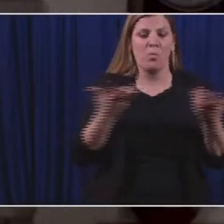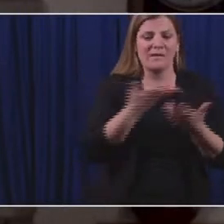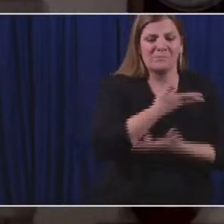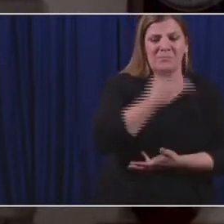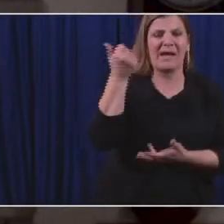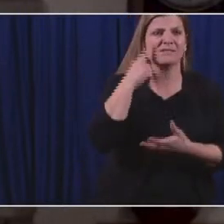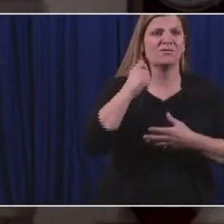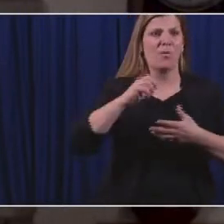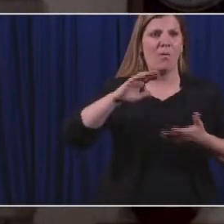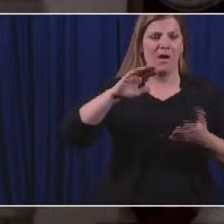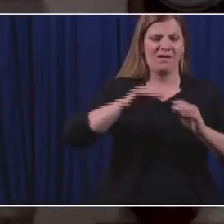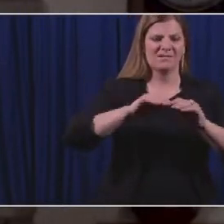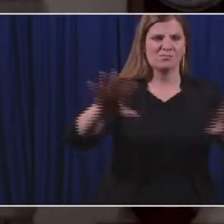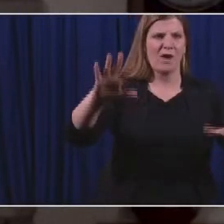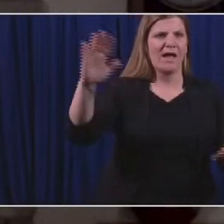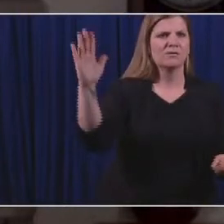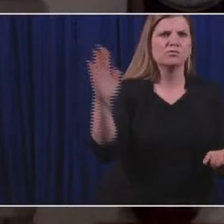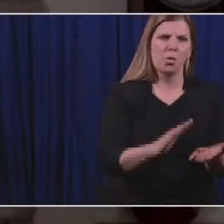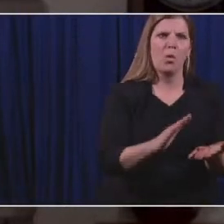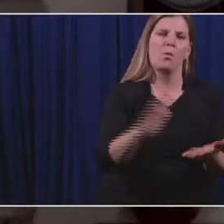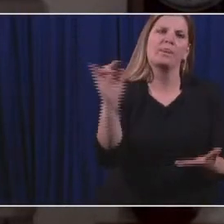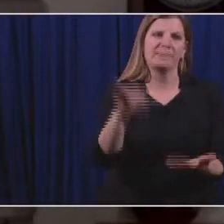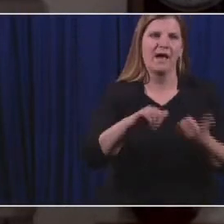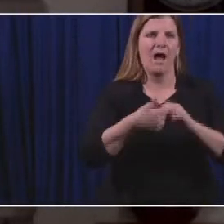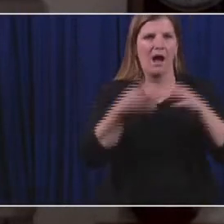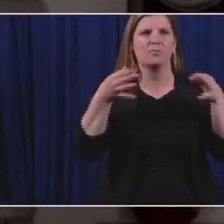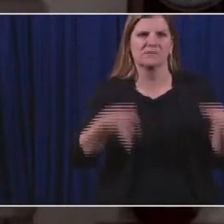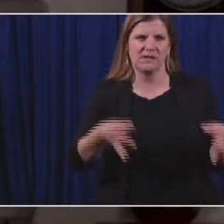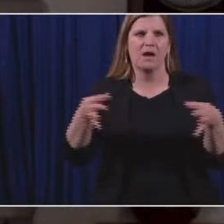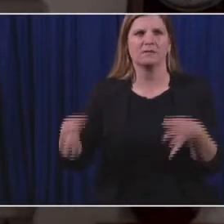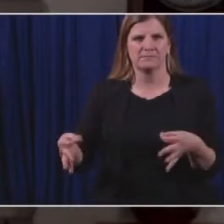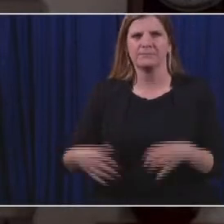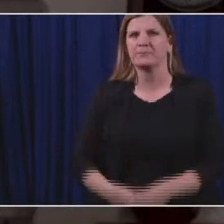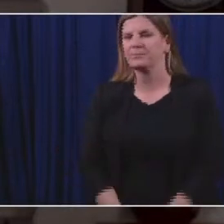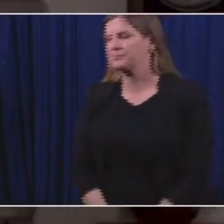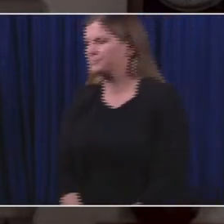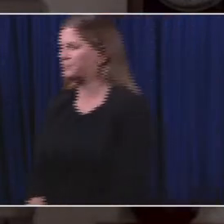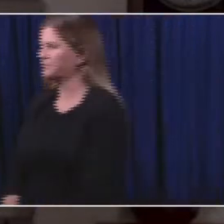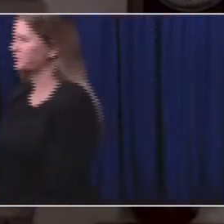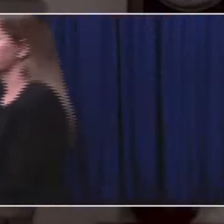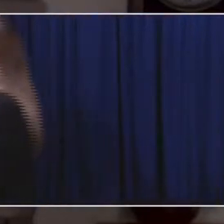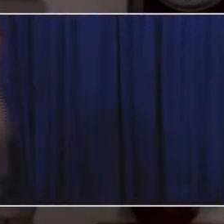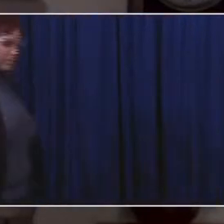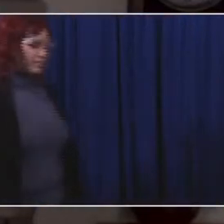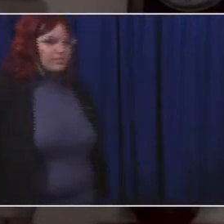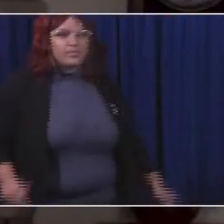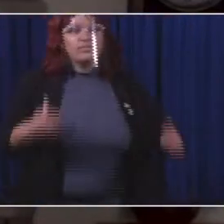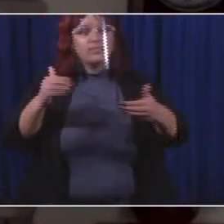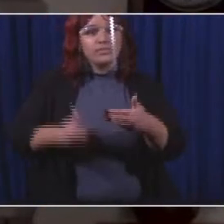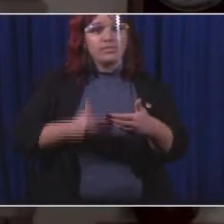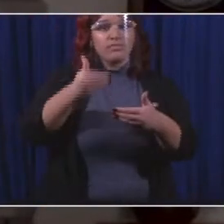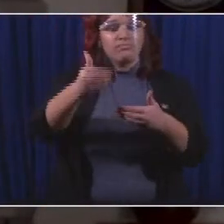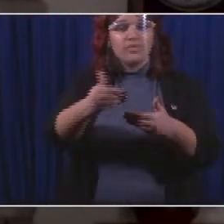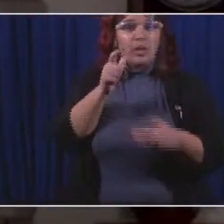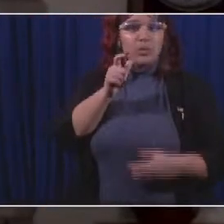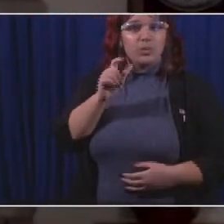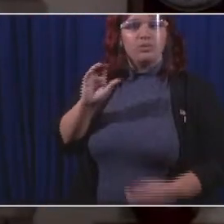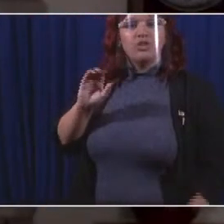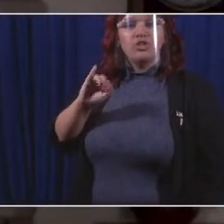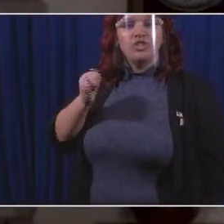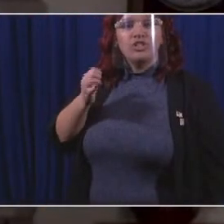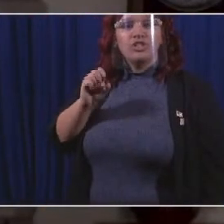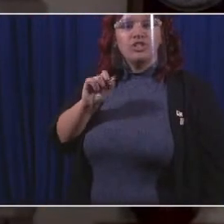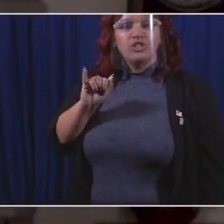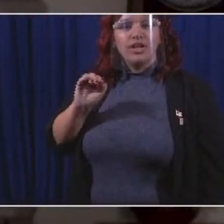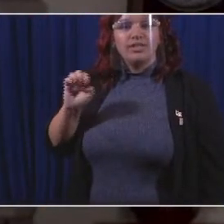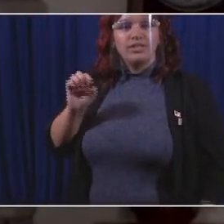Next question is from Jesse Balmert at the Cincinnati Enquirer. Hello, Governor. Jesse. My